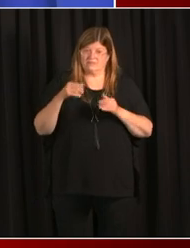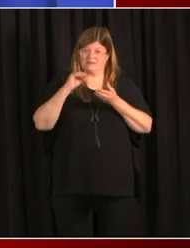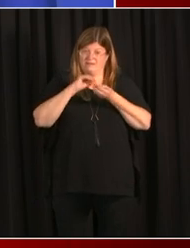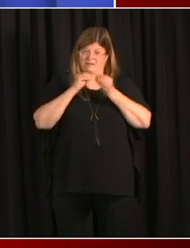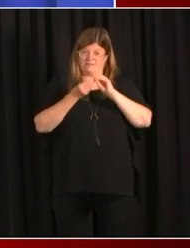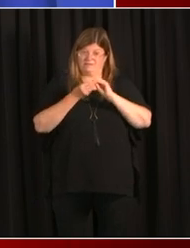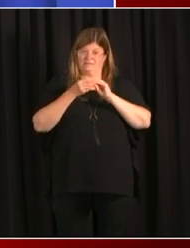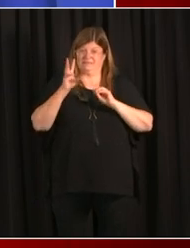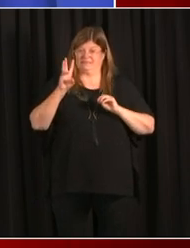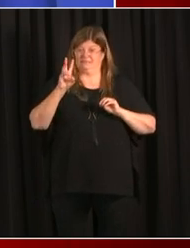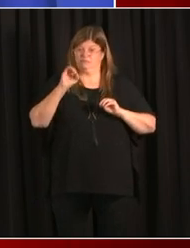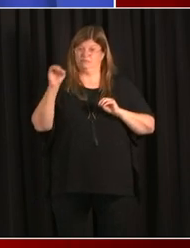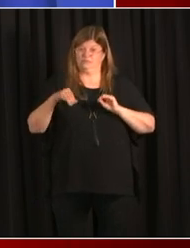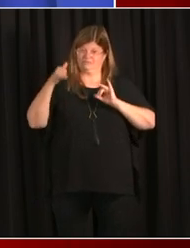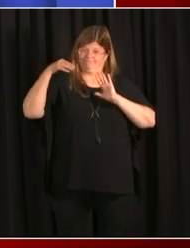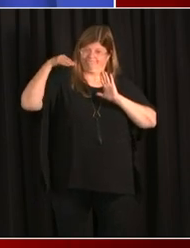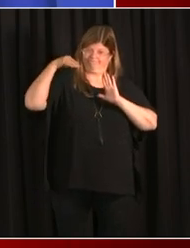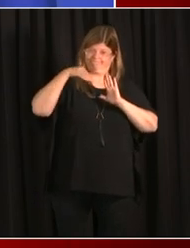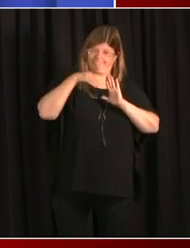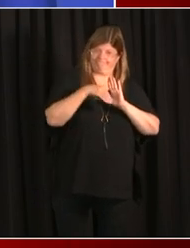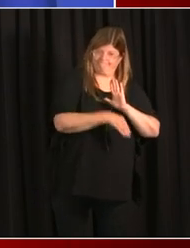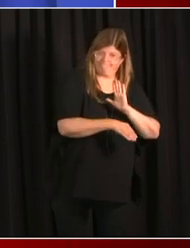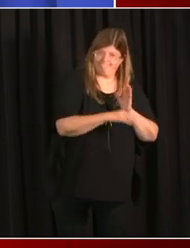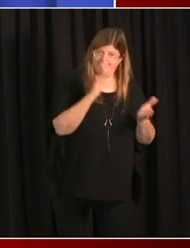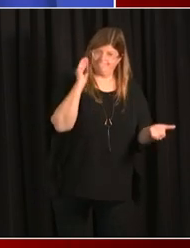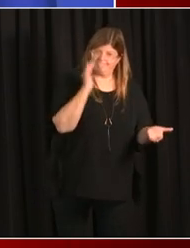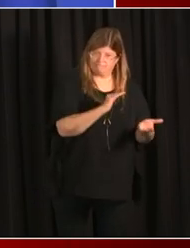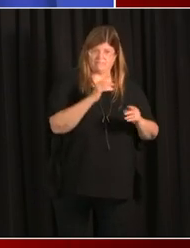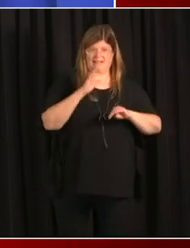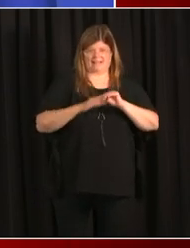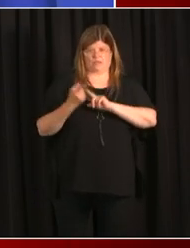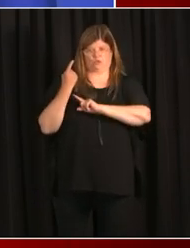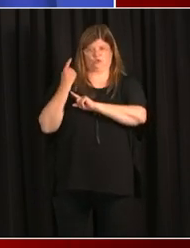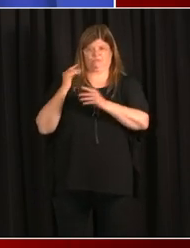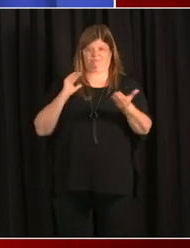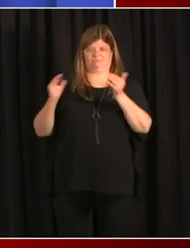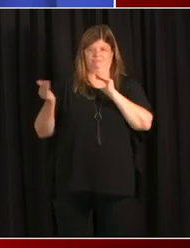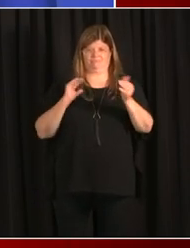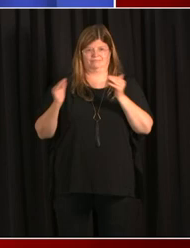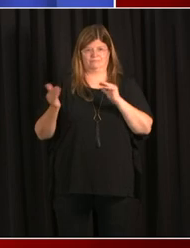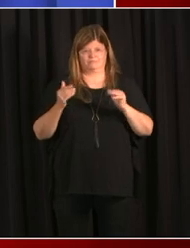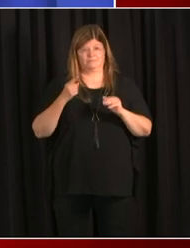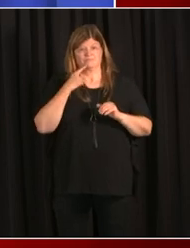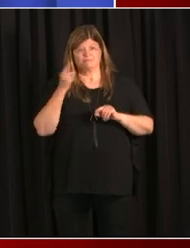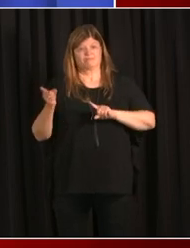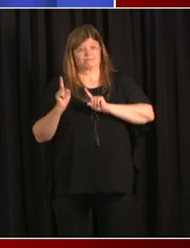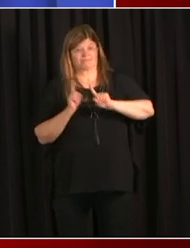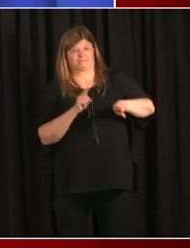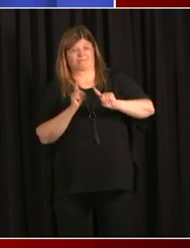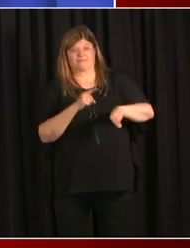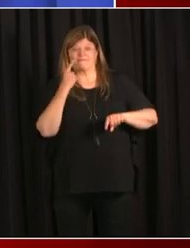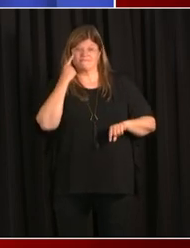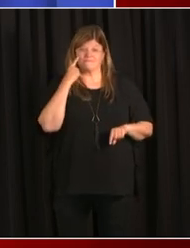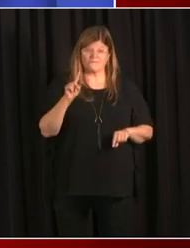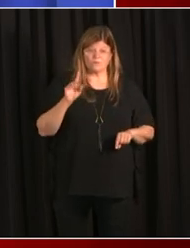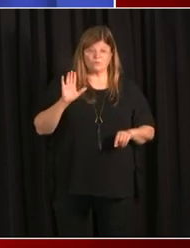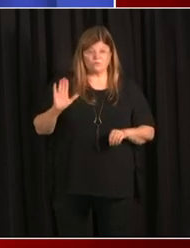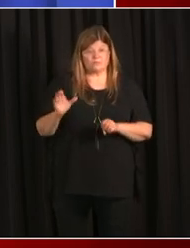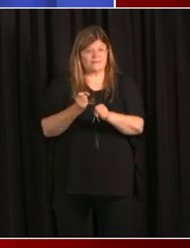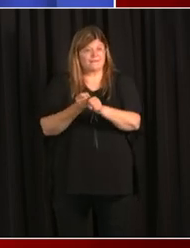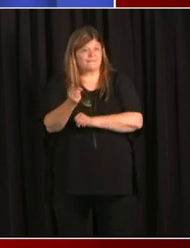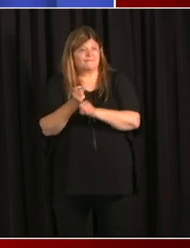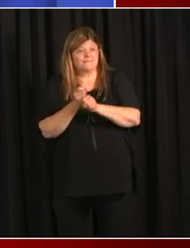are 60% of what they were this time last year. And so people who were coming in for their